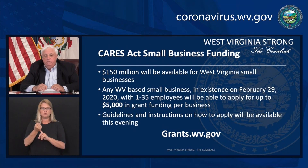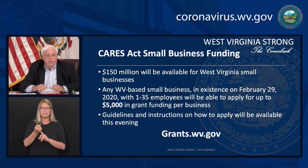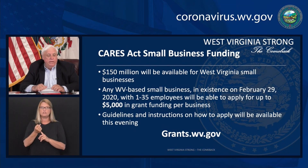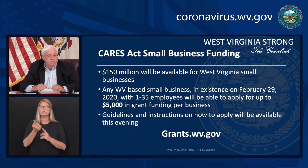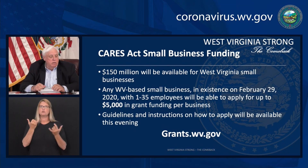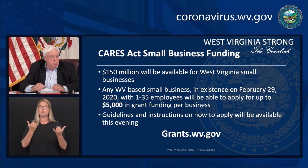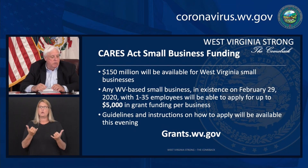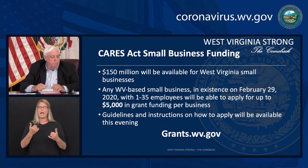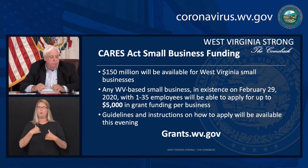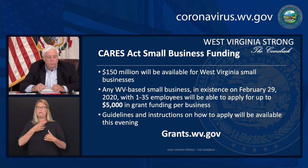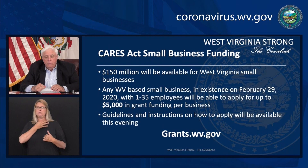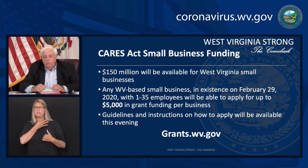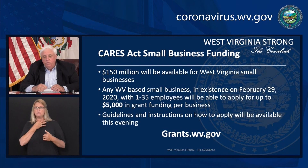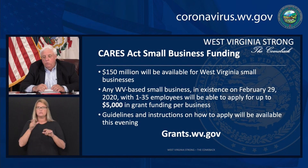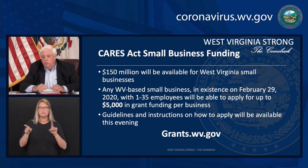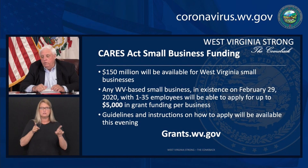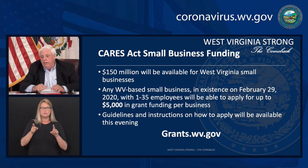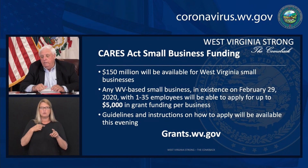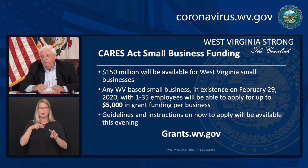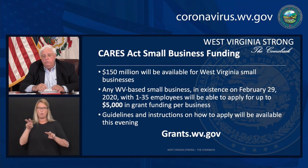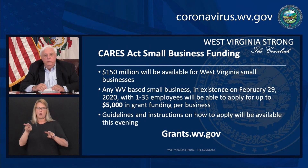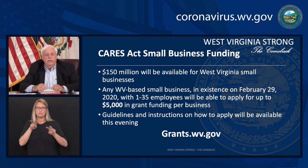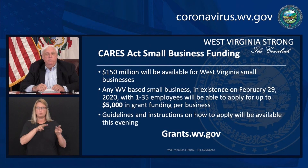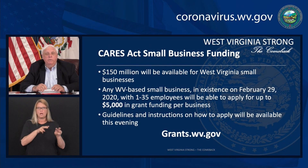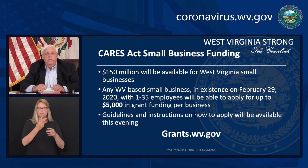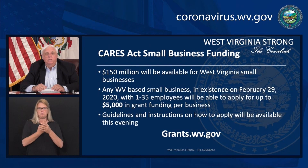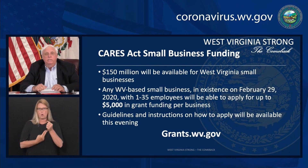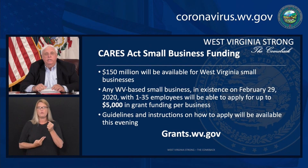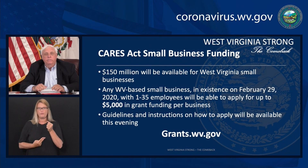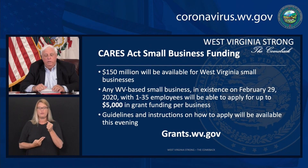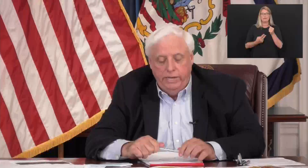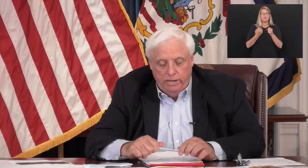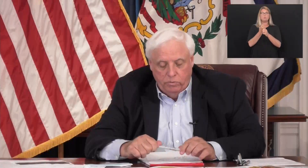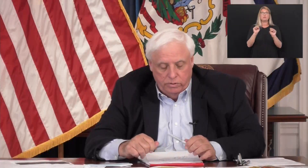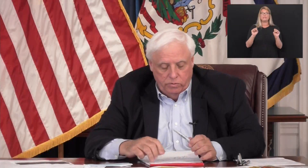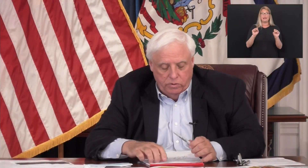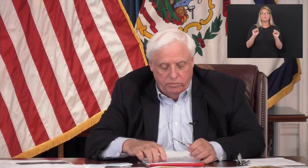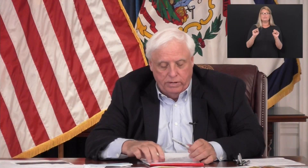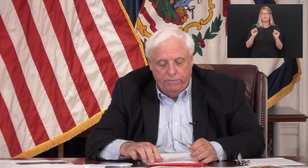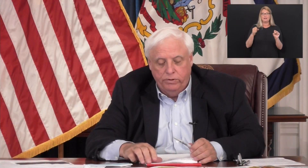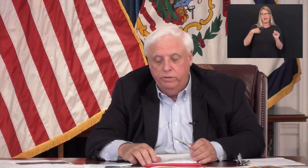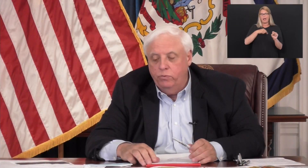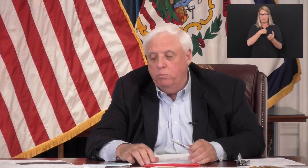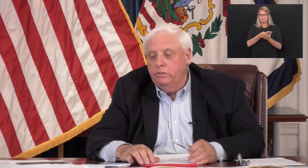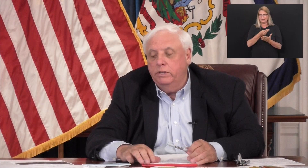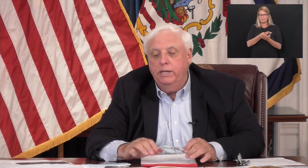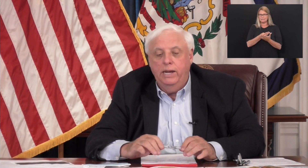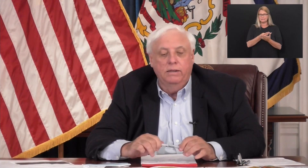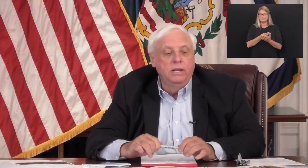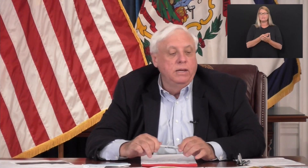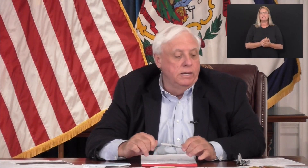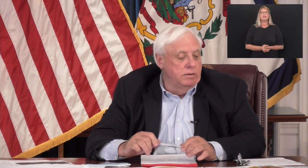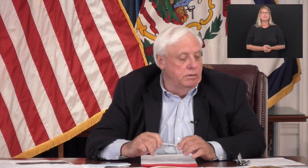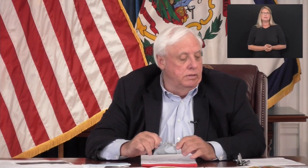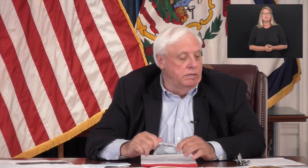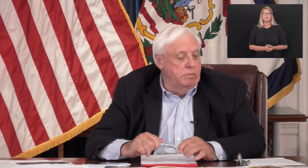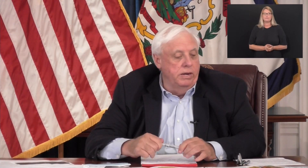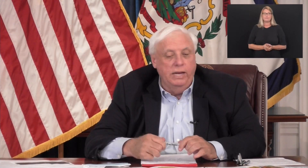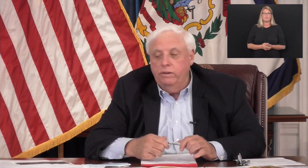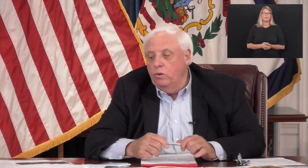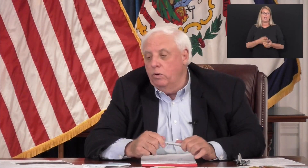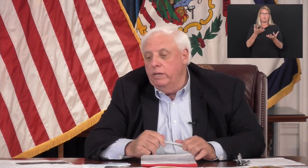be asking you to social distance. We'll probably have limitations on attendance. We haven't set what those are, and I'm sure they